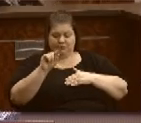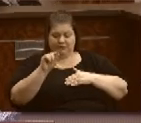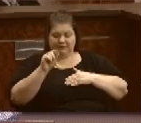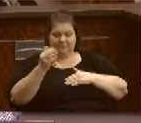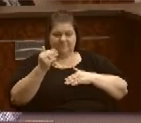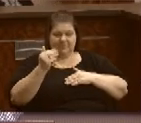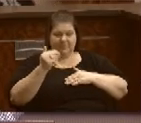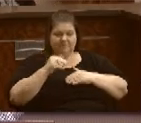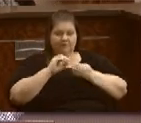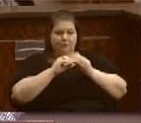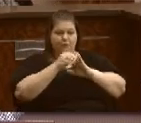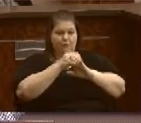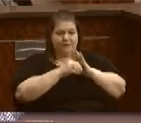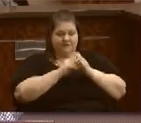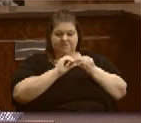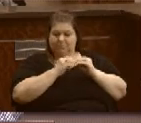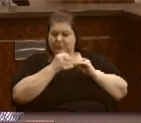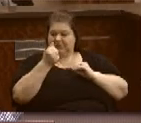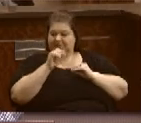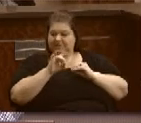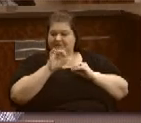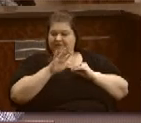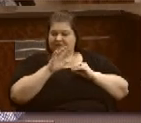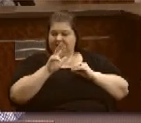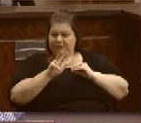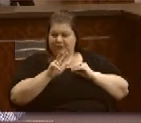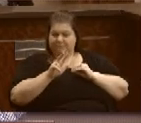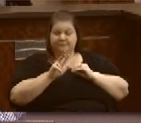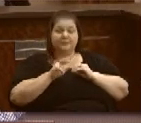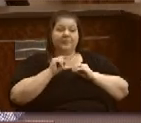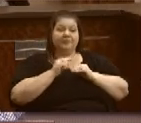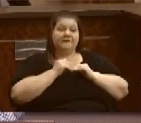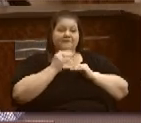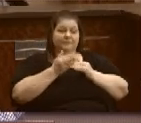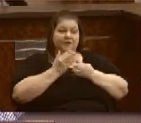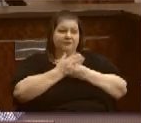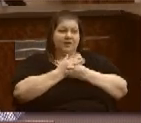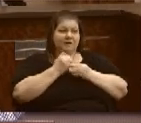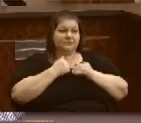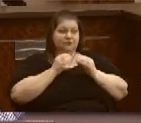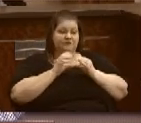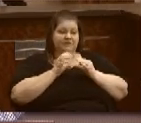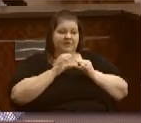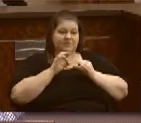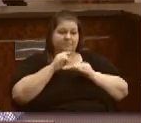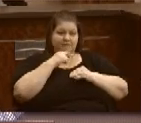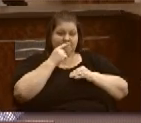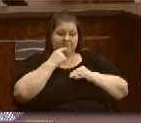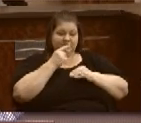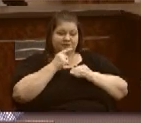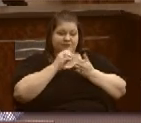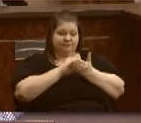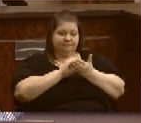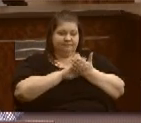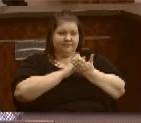RO1-2-2015, Ordinance Number 1853 as presented. The file contains a certification of publication verifying